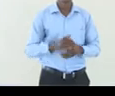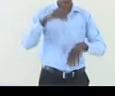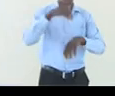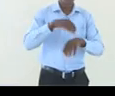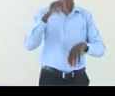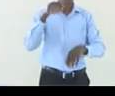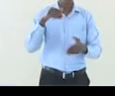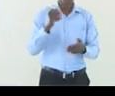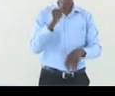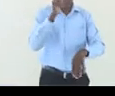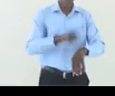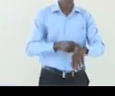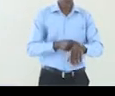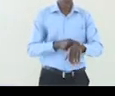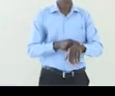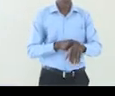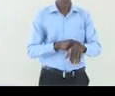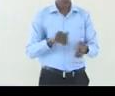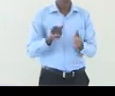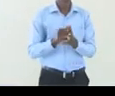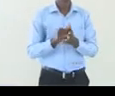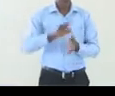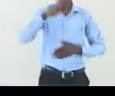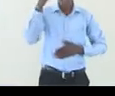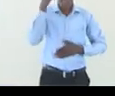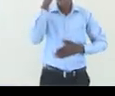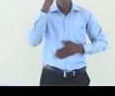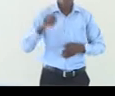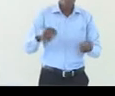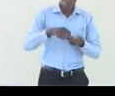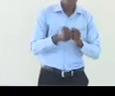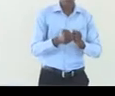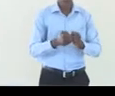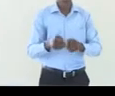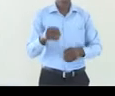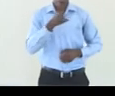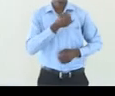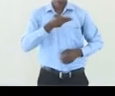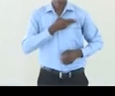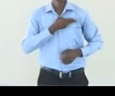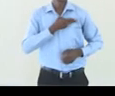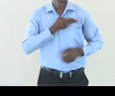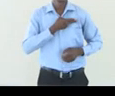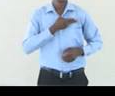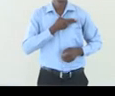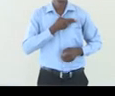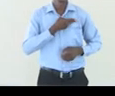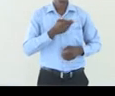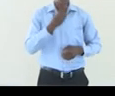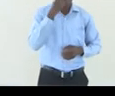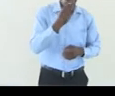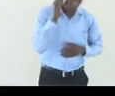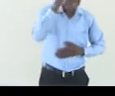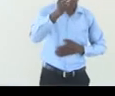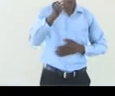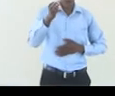At a time of moral decay and political turmoil, Jeremiah predicted an oncoming catastrophe. What